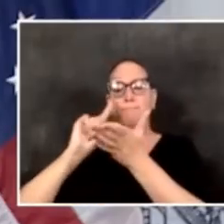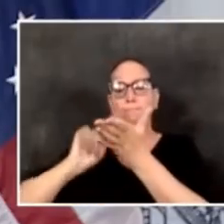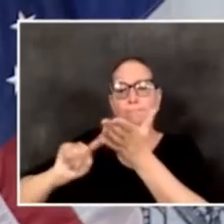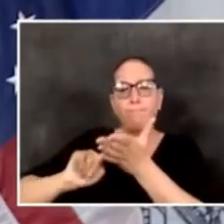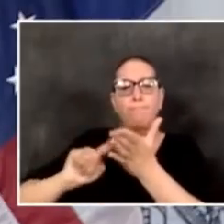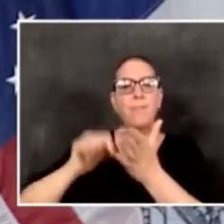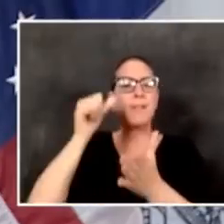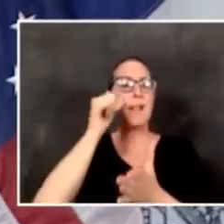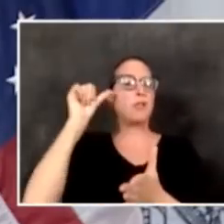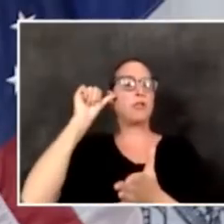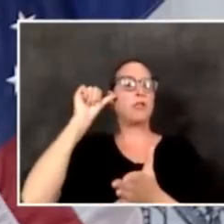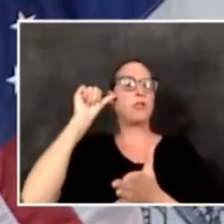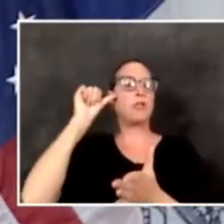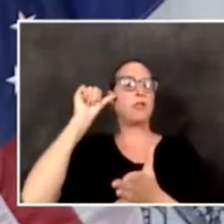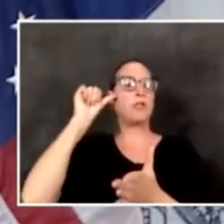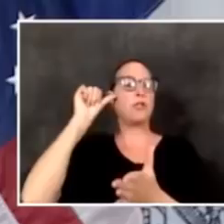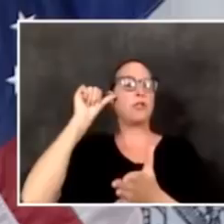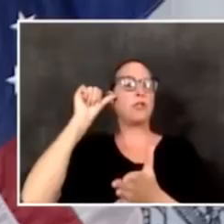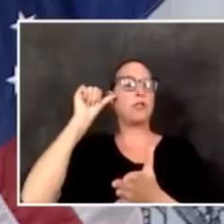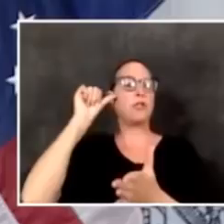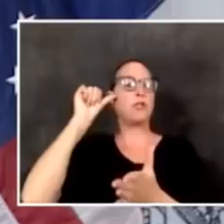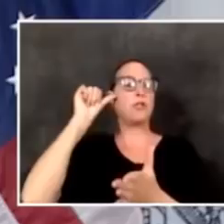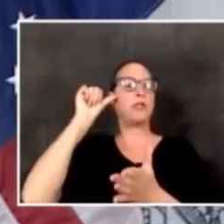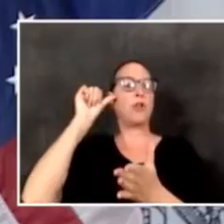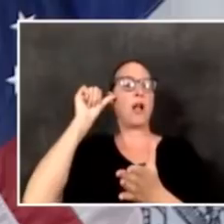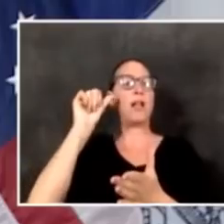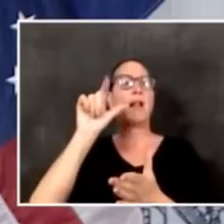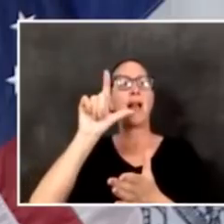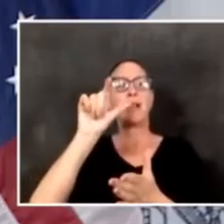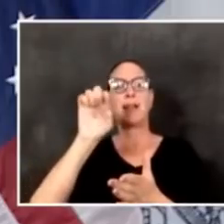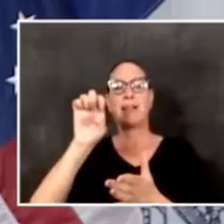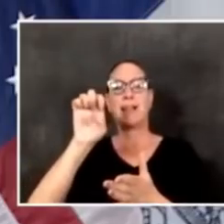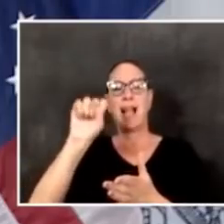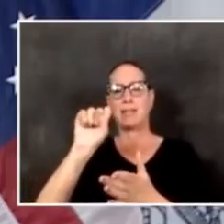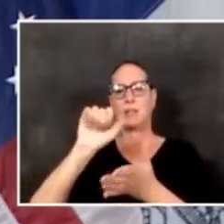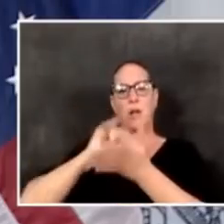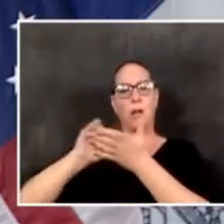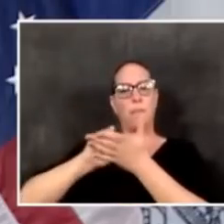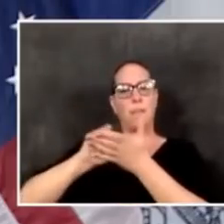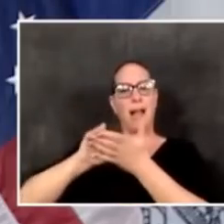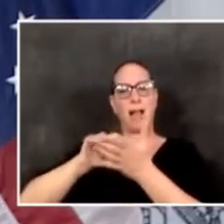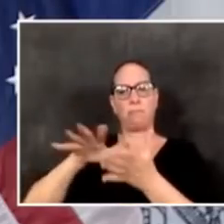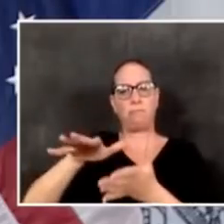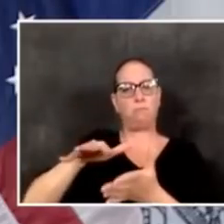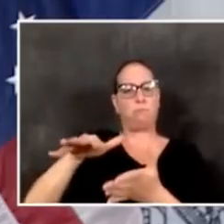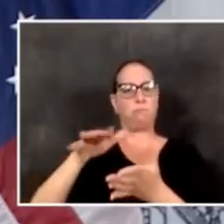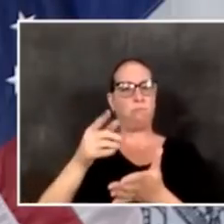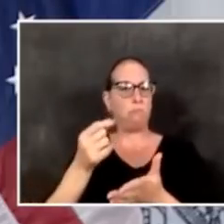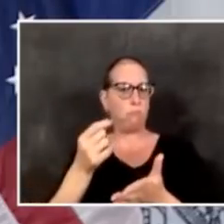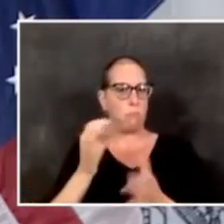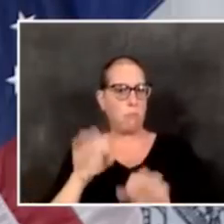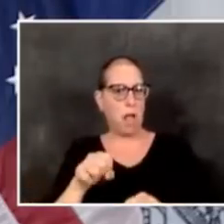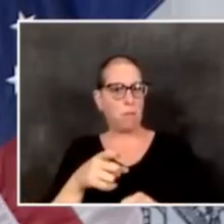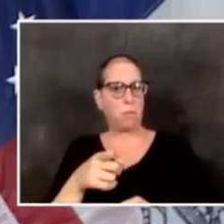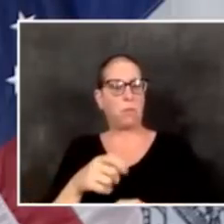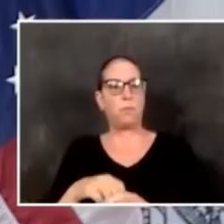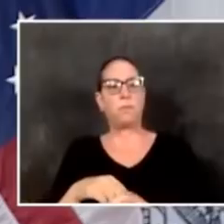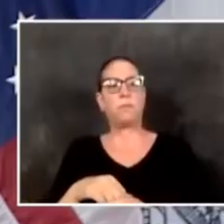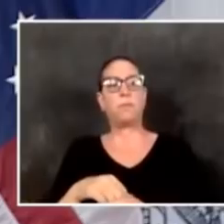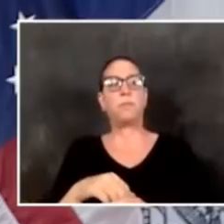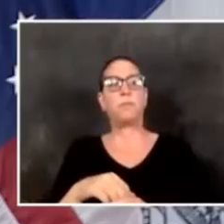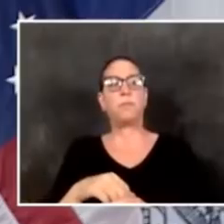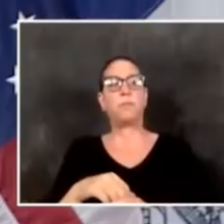status of the other officers involved in that incident, whether he plans to release